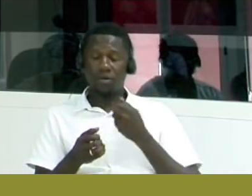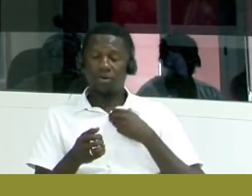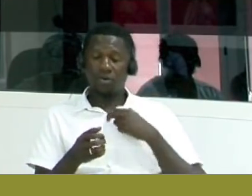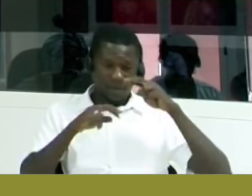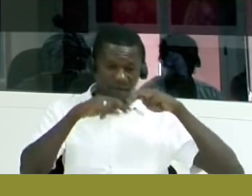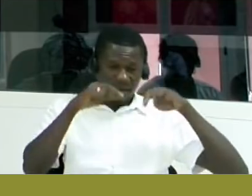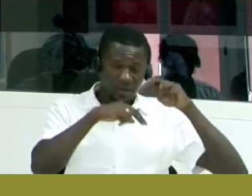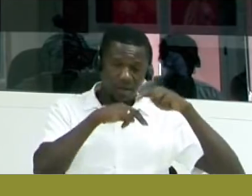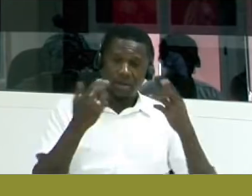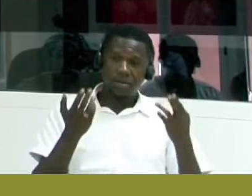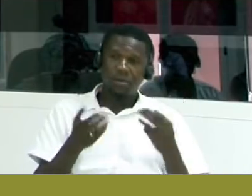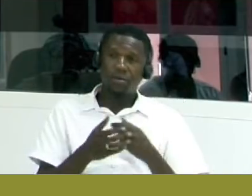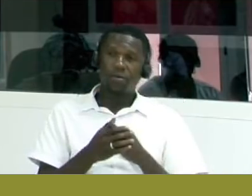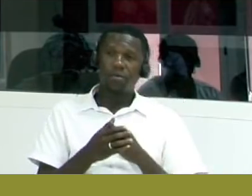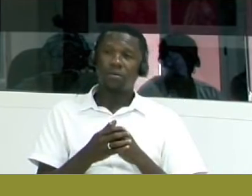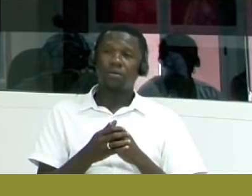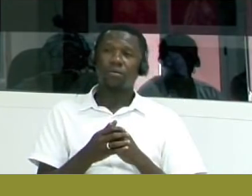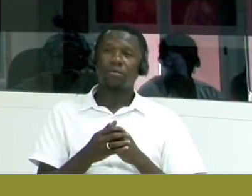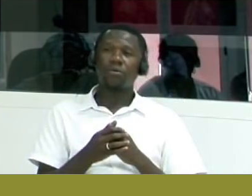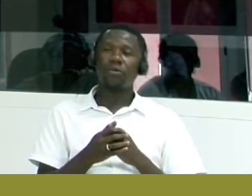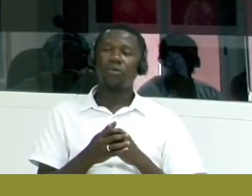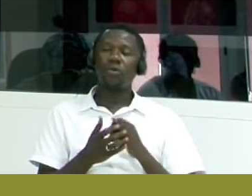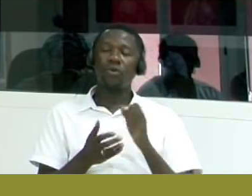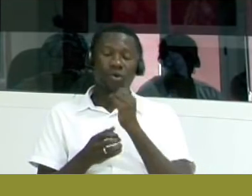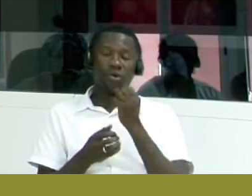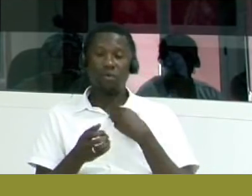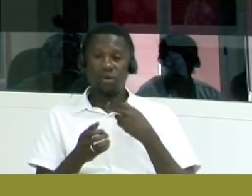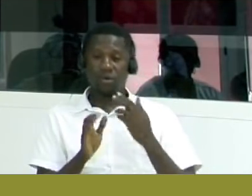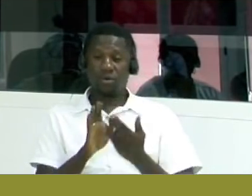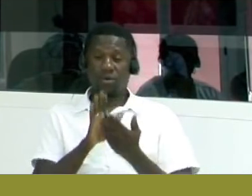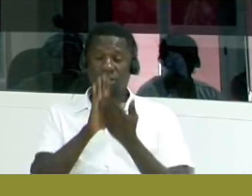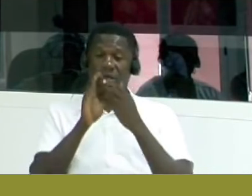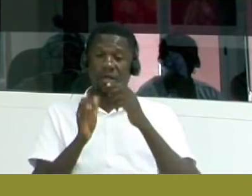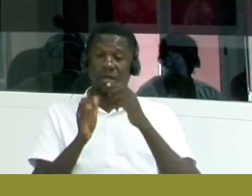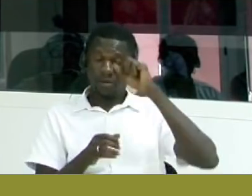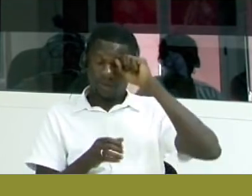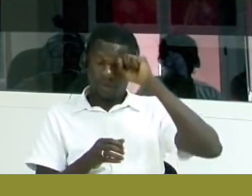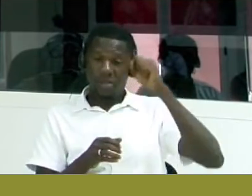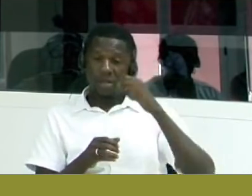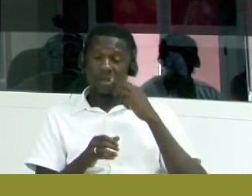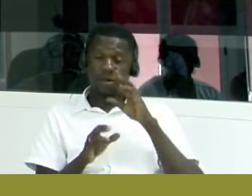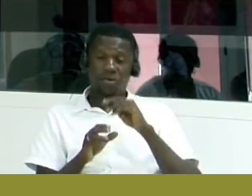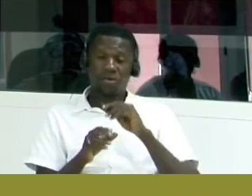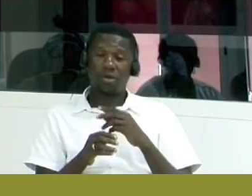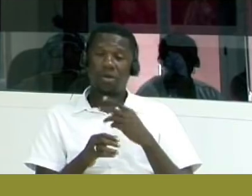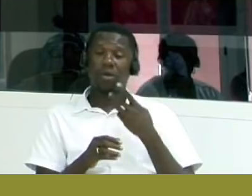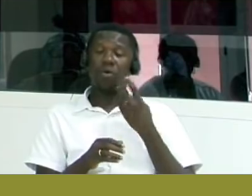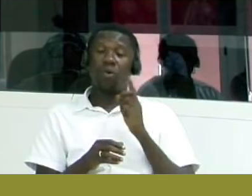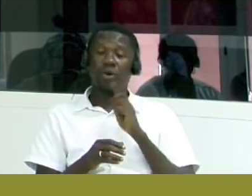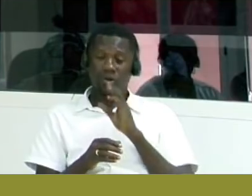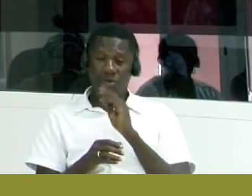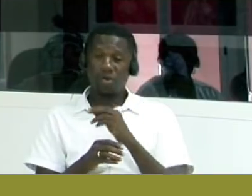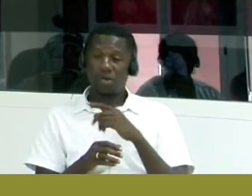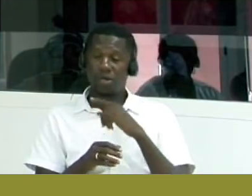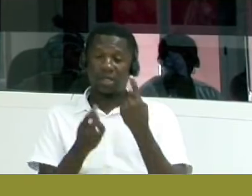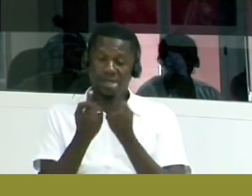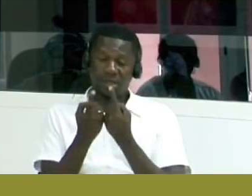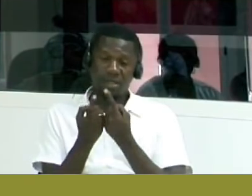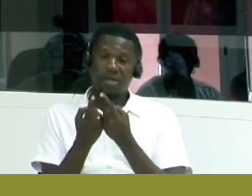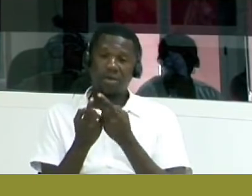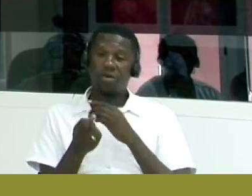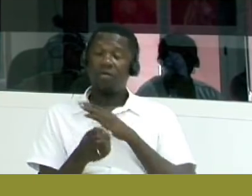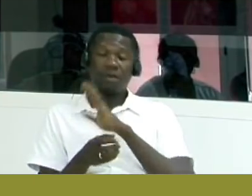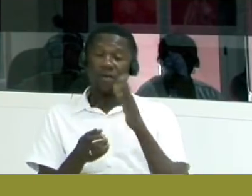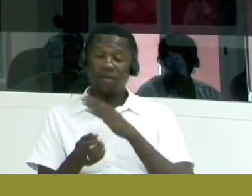and told him what I told him. What I am saying is that if I had done certain things, that would have been very heroic on my side. Very